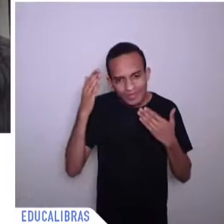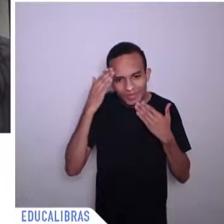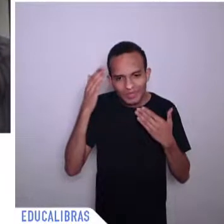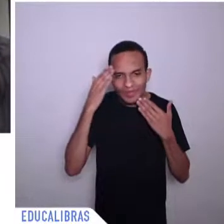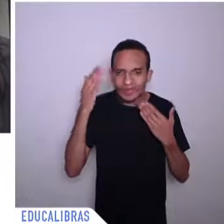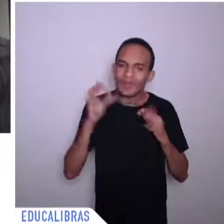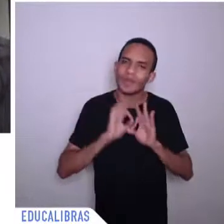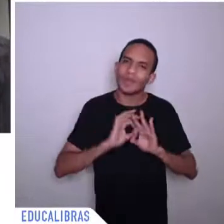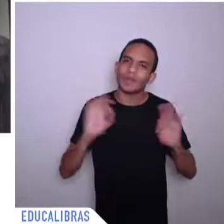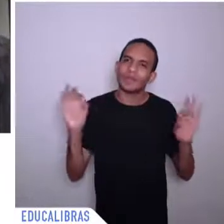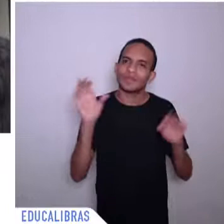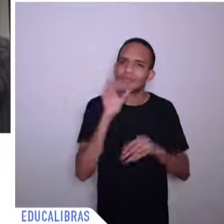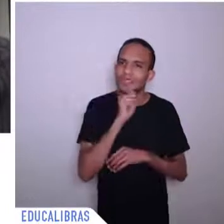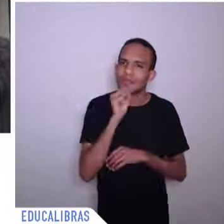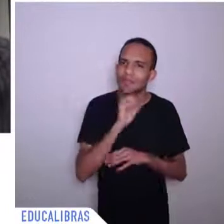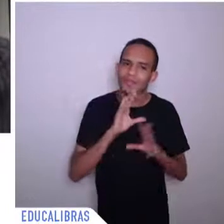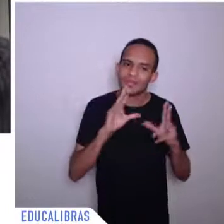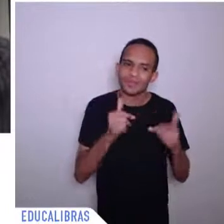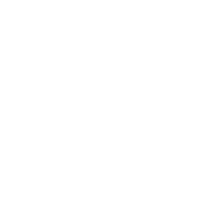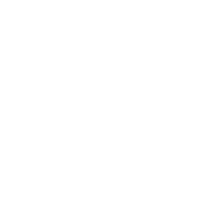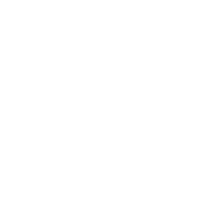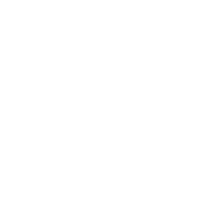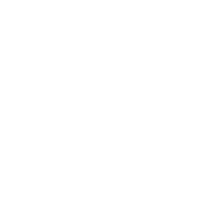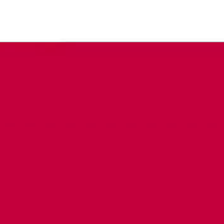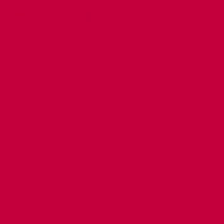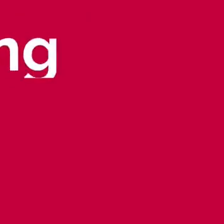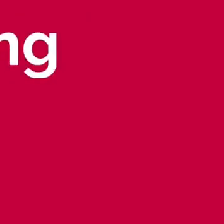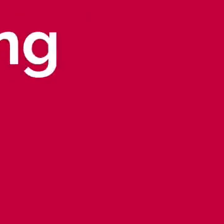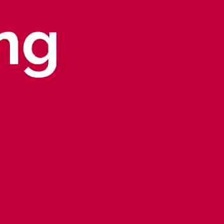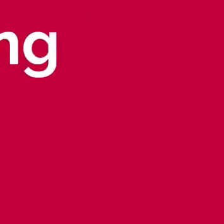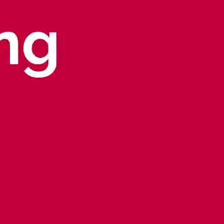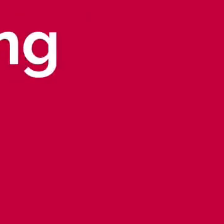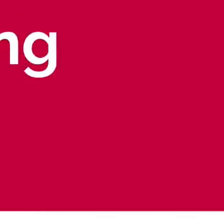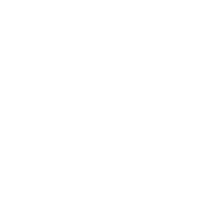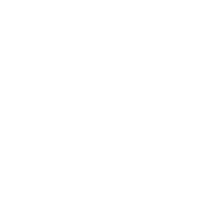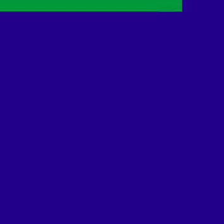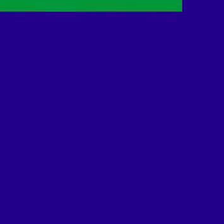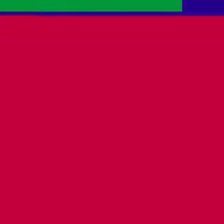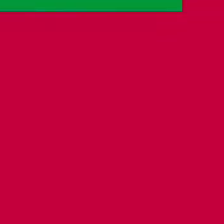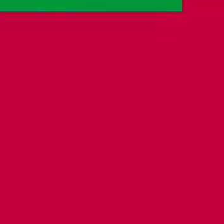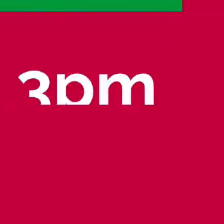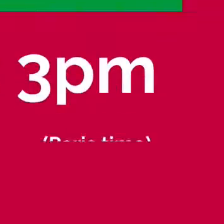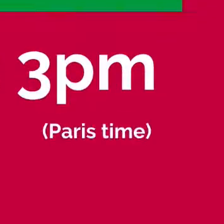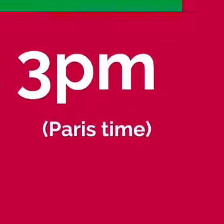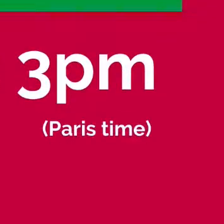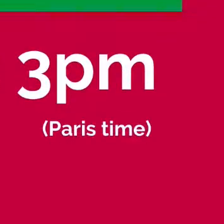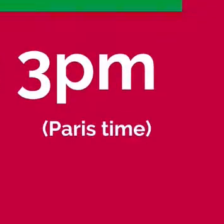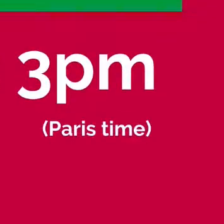privilege to listen to you and a privilege for our audience as well. So I'll thank you very much and I'll see you soon.